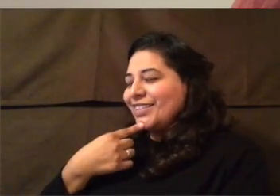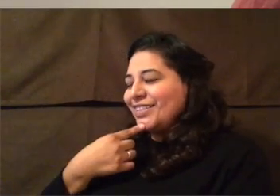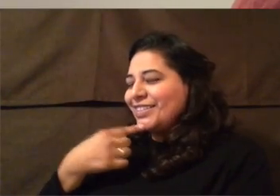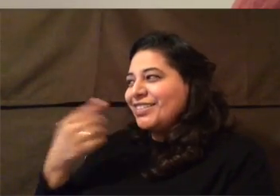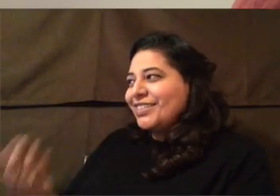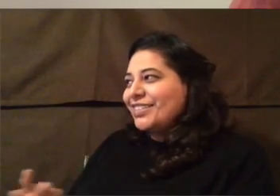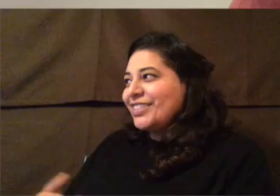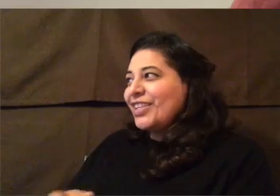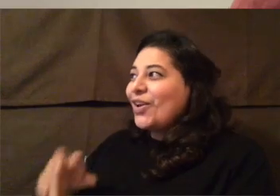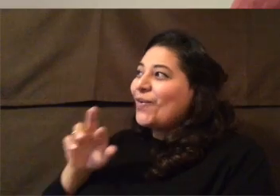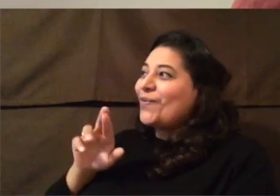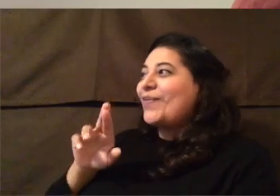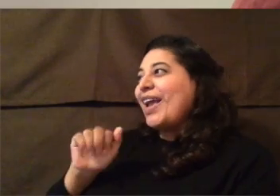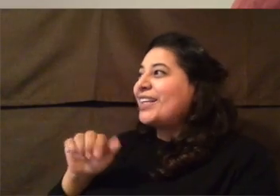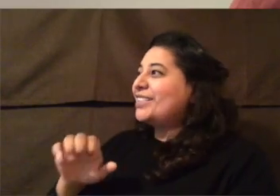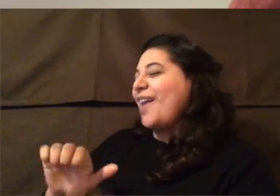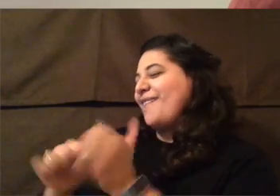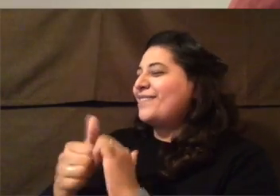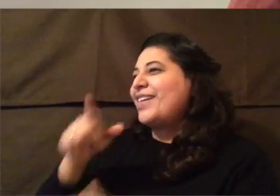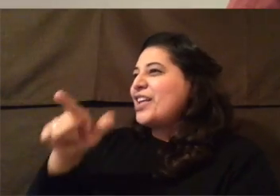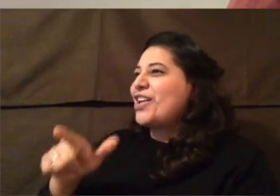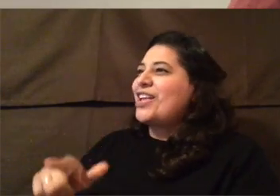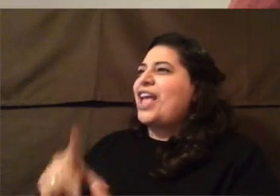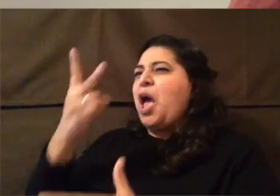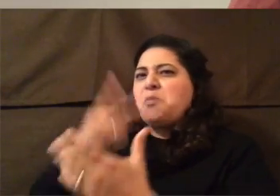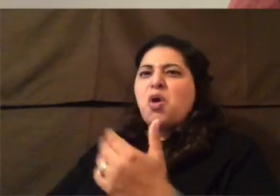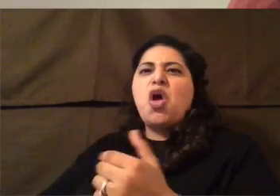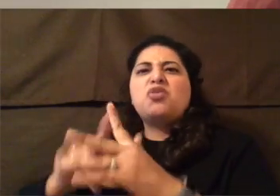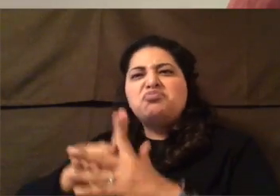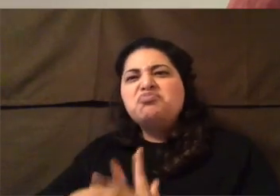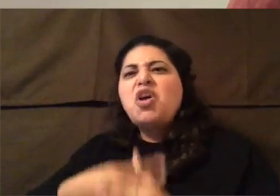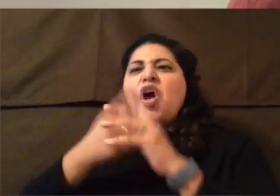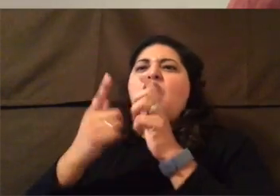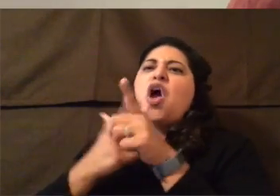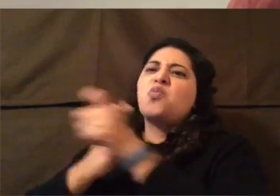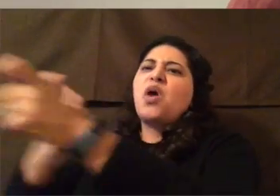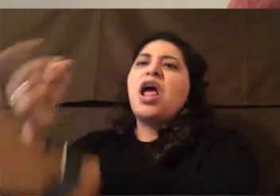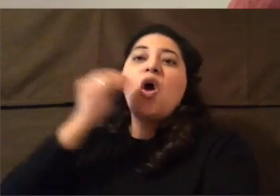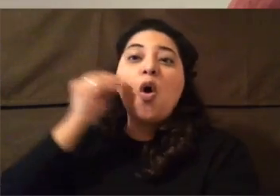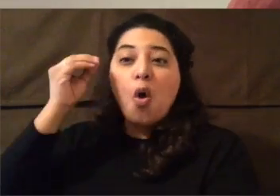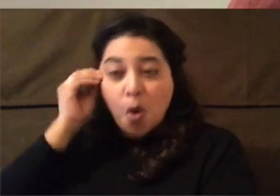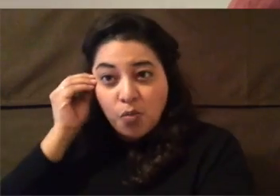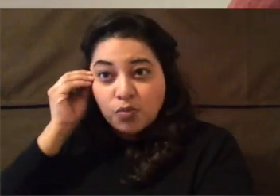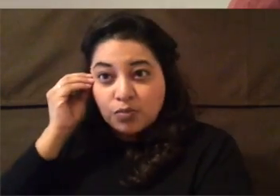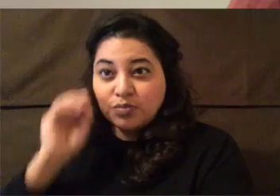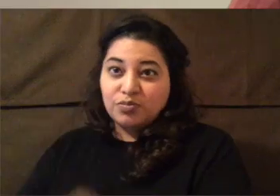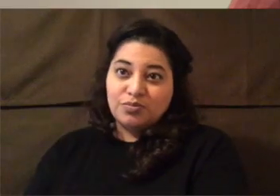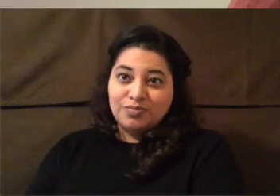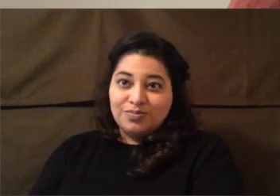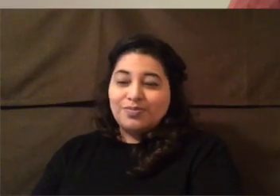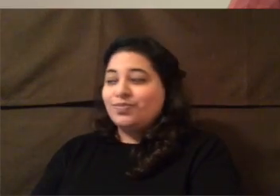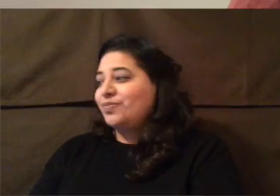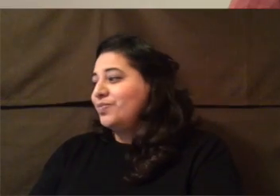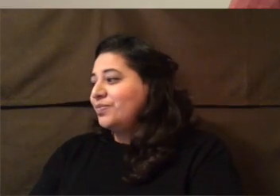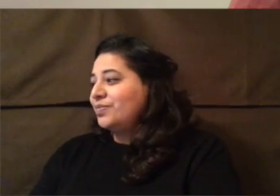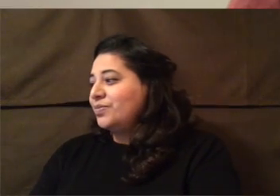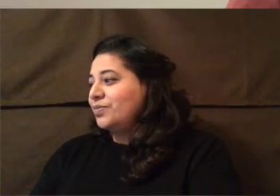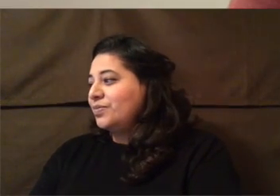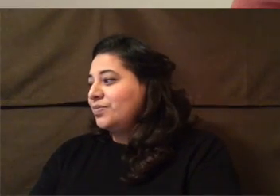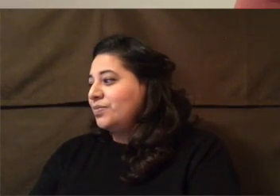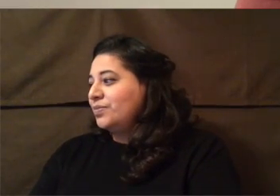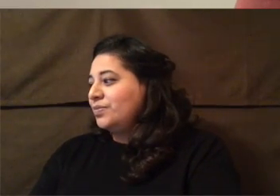"Of course," said Annie. "Race you!" And they took off together, running for home.